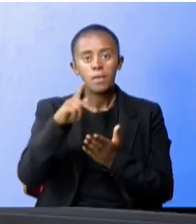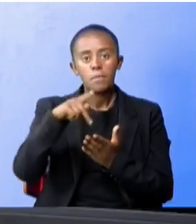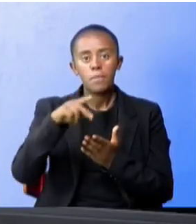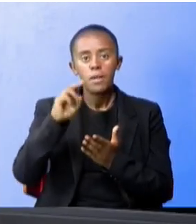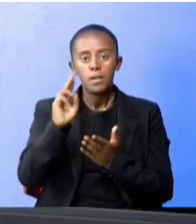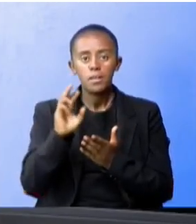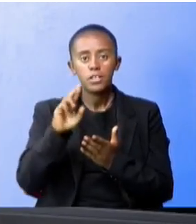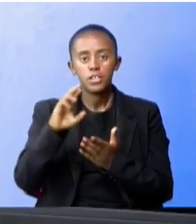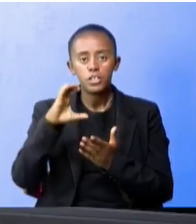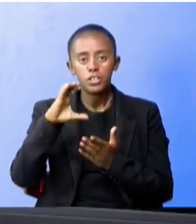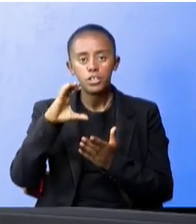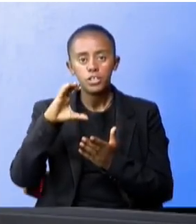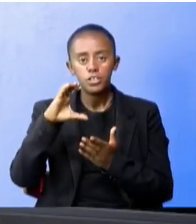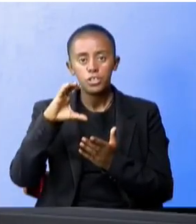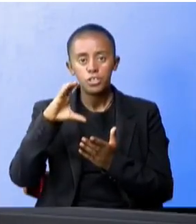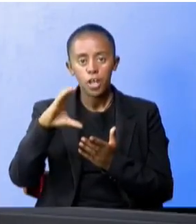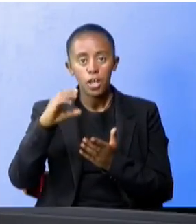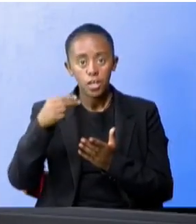purchase,